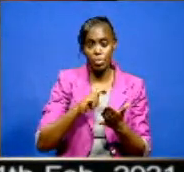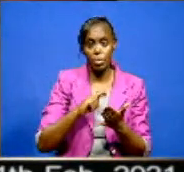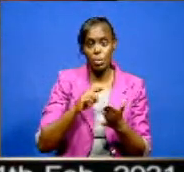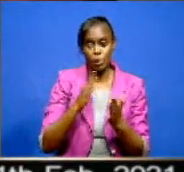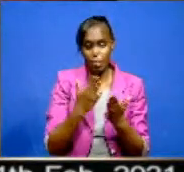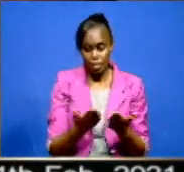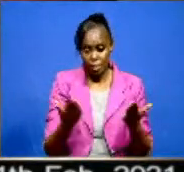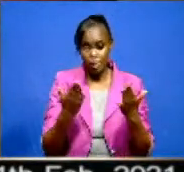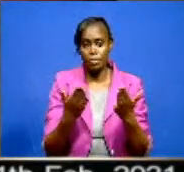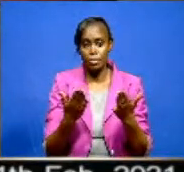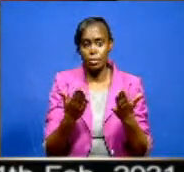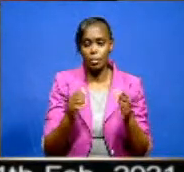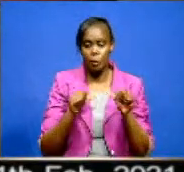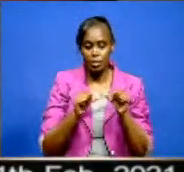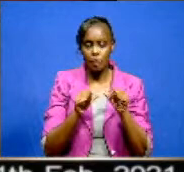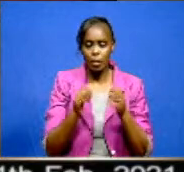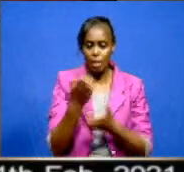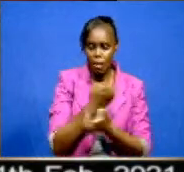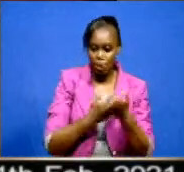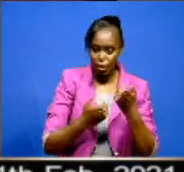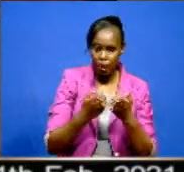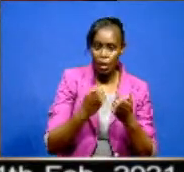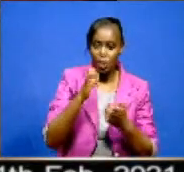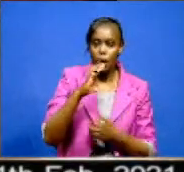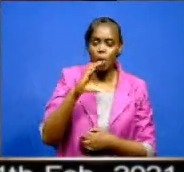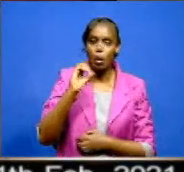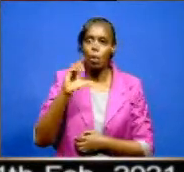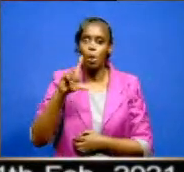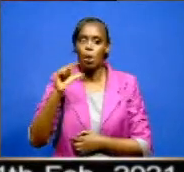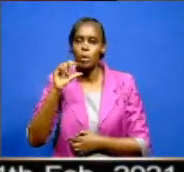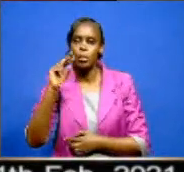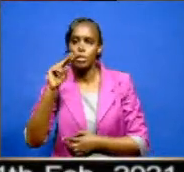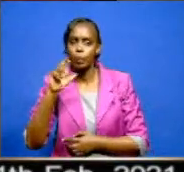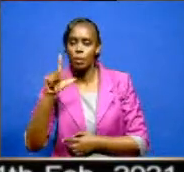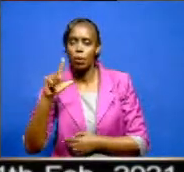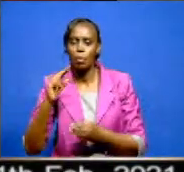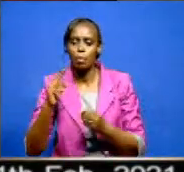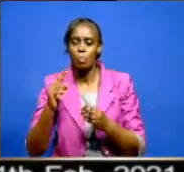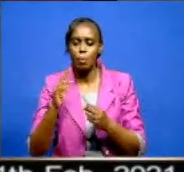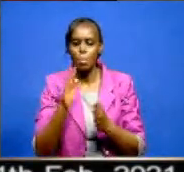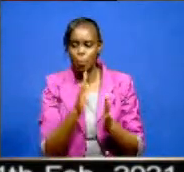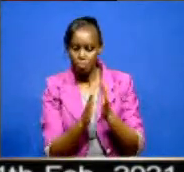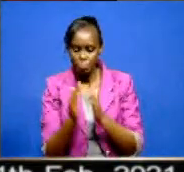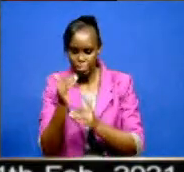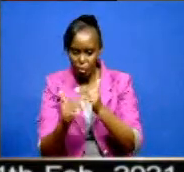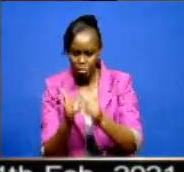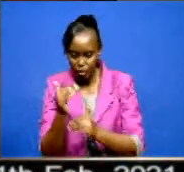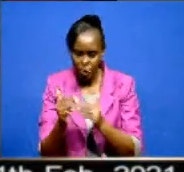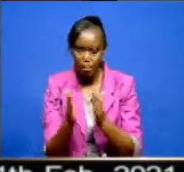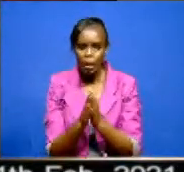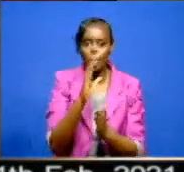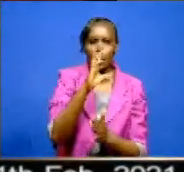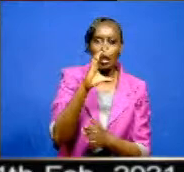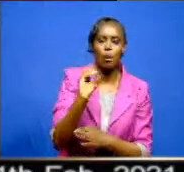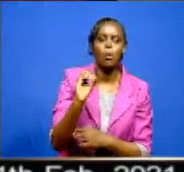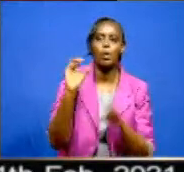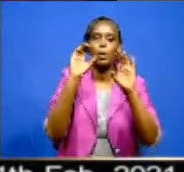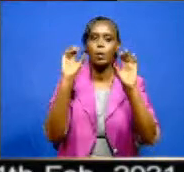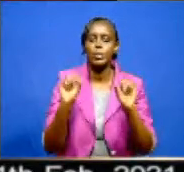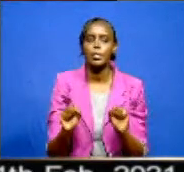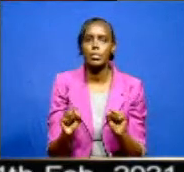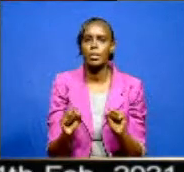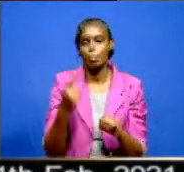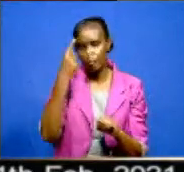the ecological processes underpinning the diversity of ecosystems. Madam Speaker, the